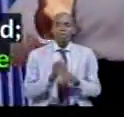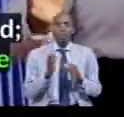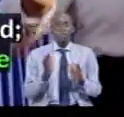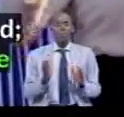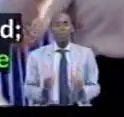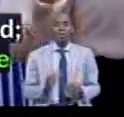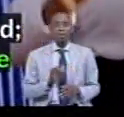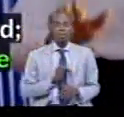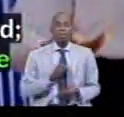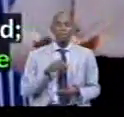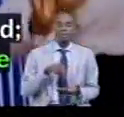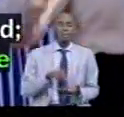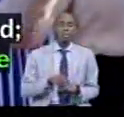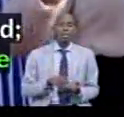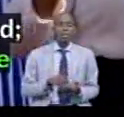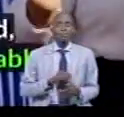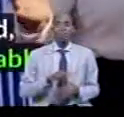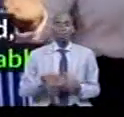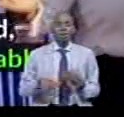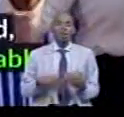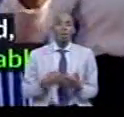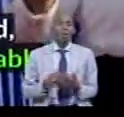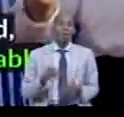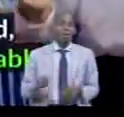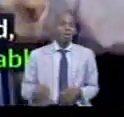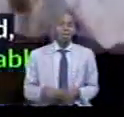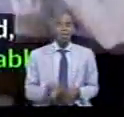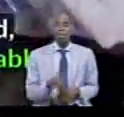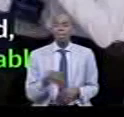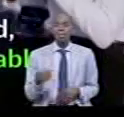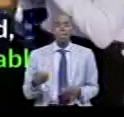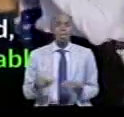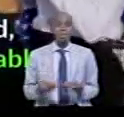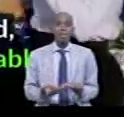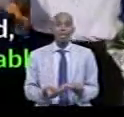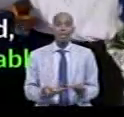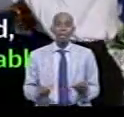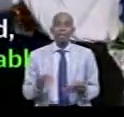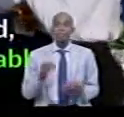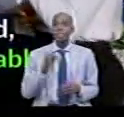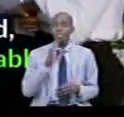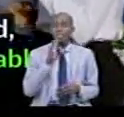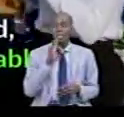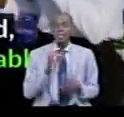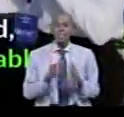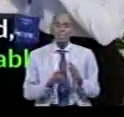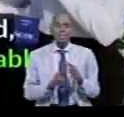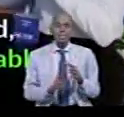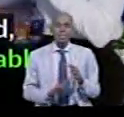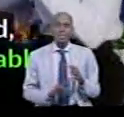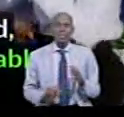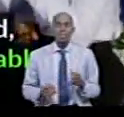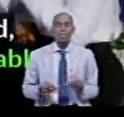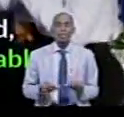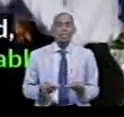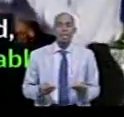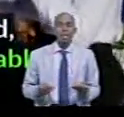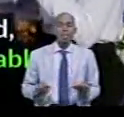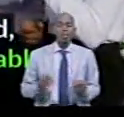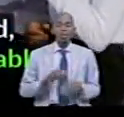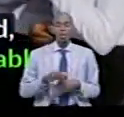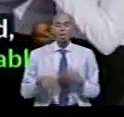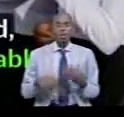solid rock. Come on, lift up your voice and worship him. All other ground, other ground is sinking